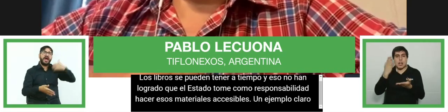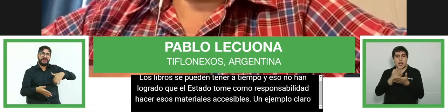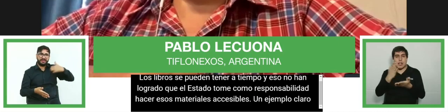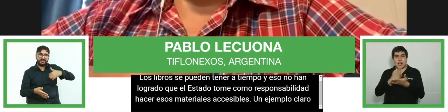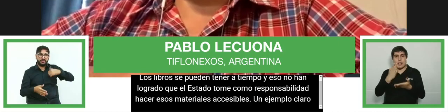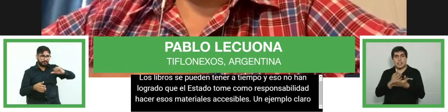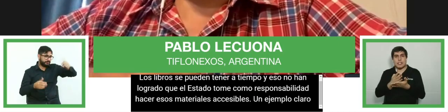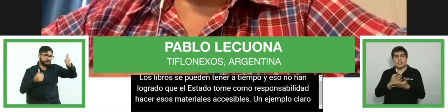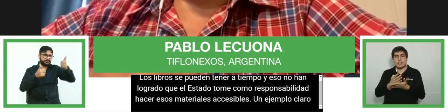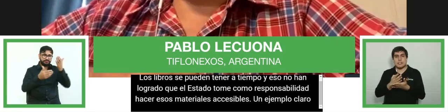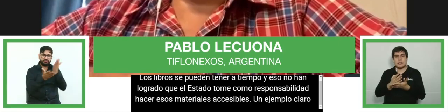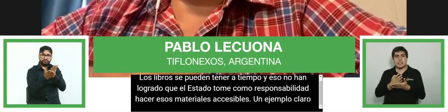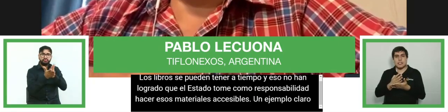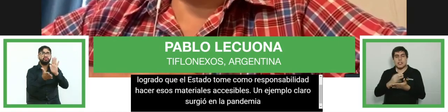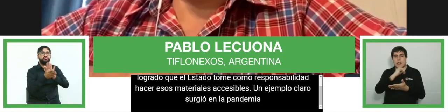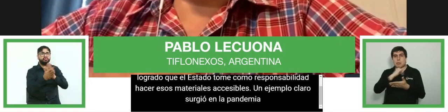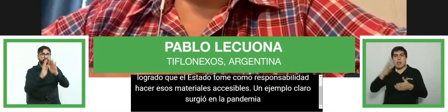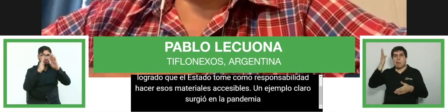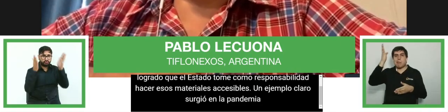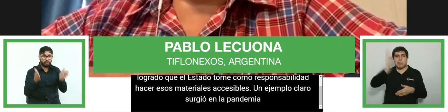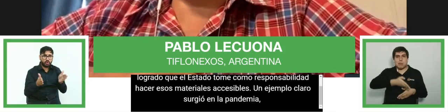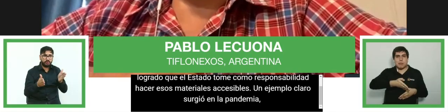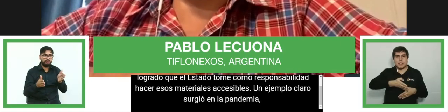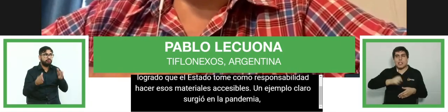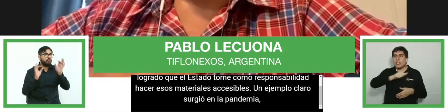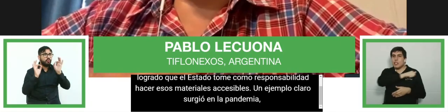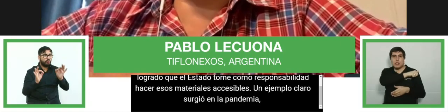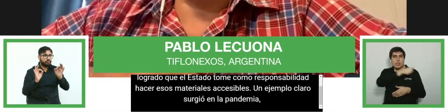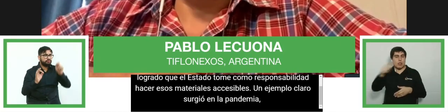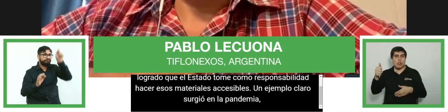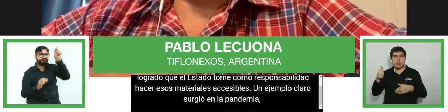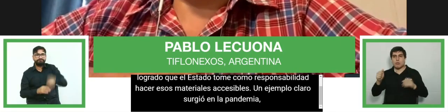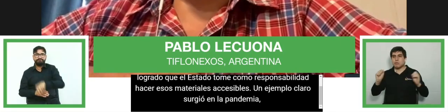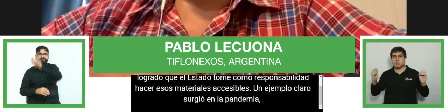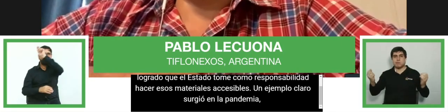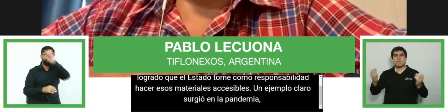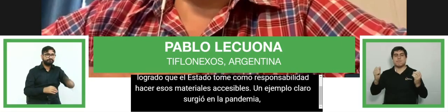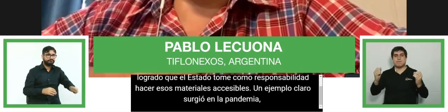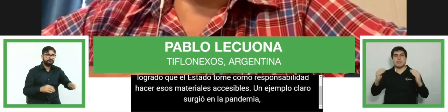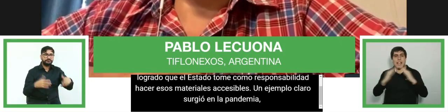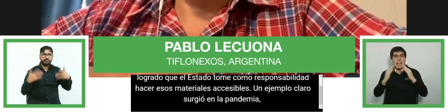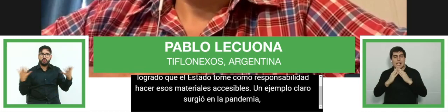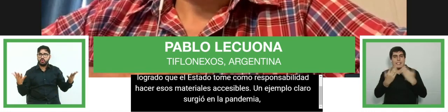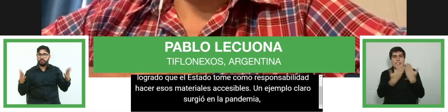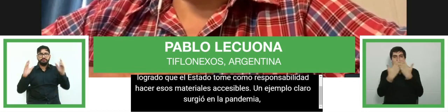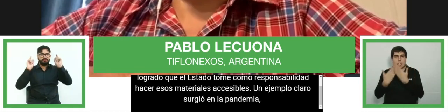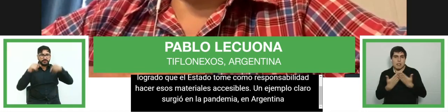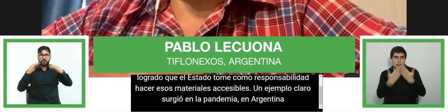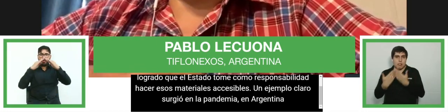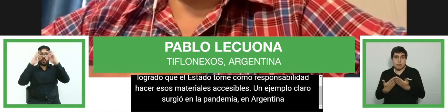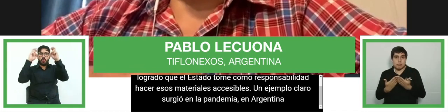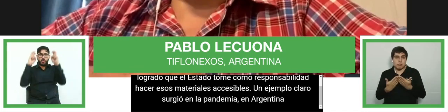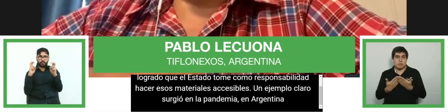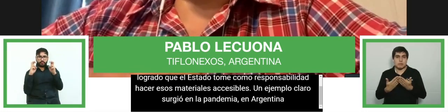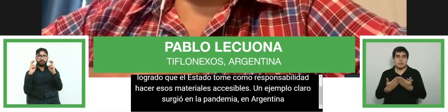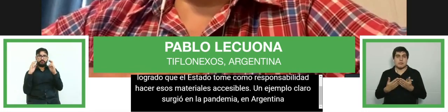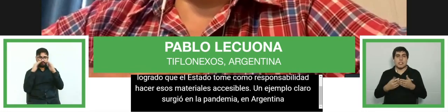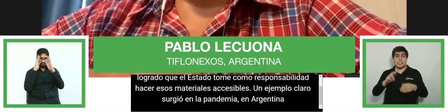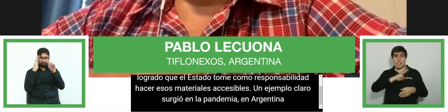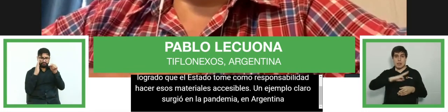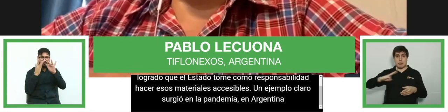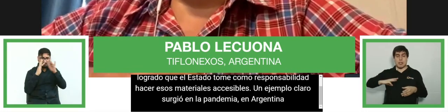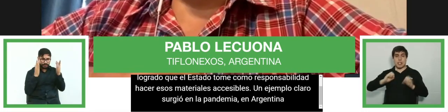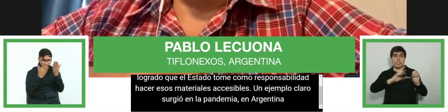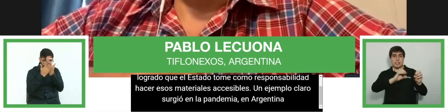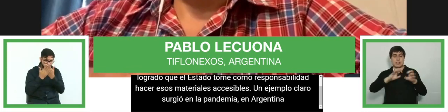after two weeks, classes were suspended, and everybody had to go home to study. And the Ministry of Education generated a program called We